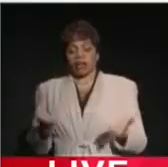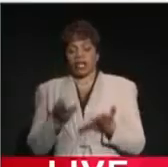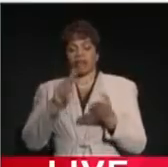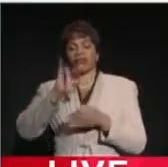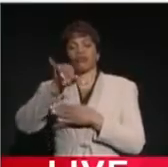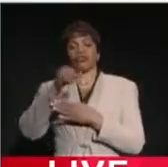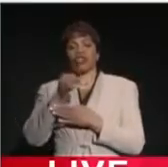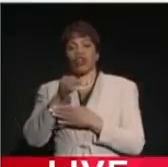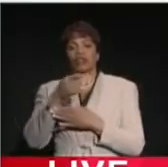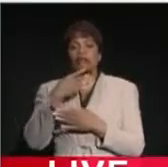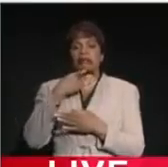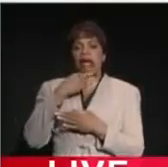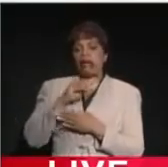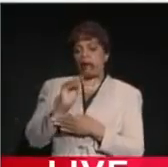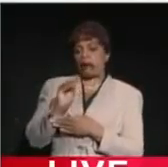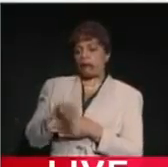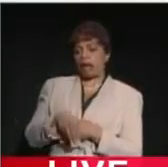rate of